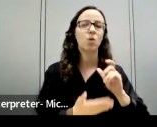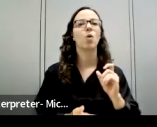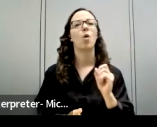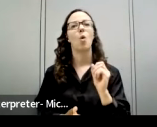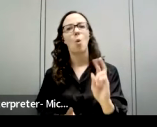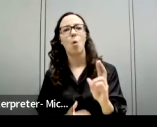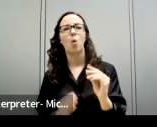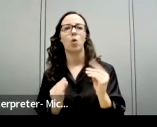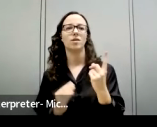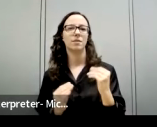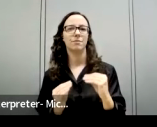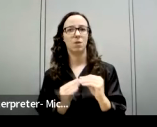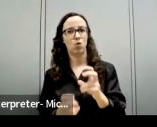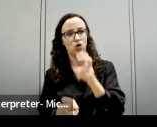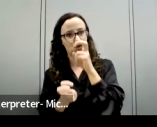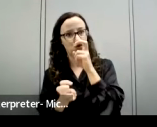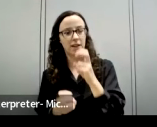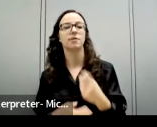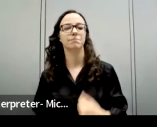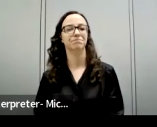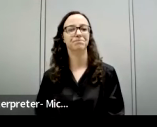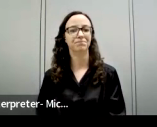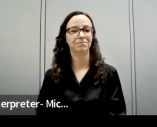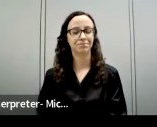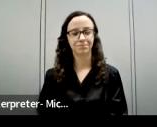if you wanted. You could do that too.